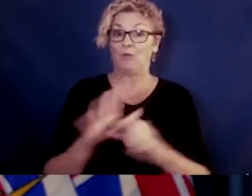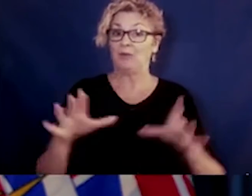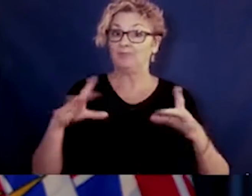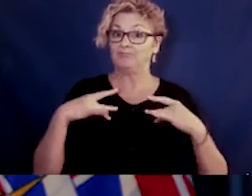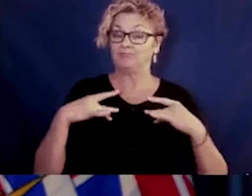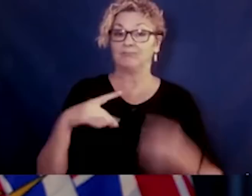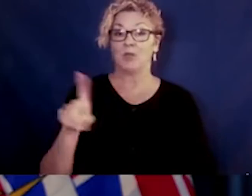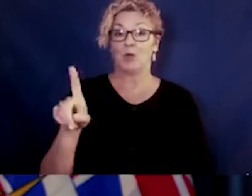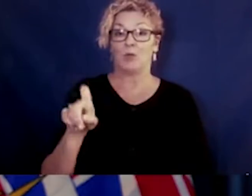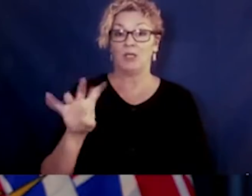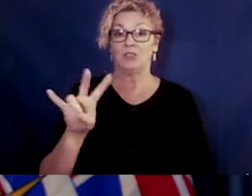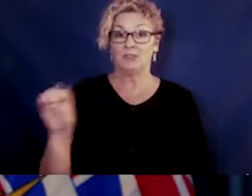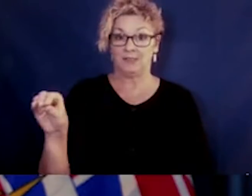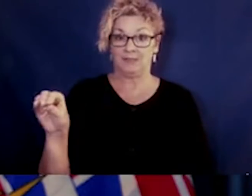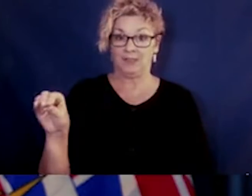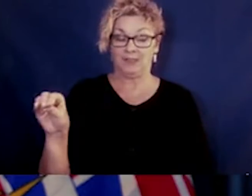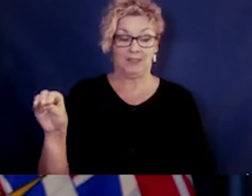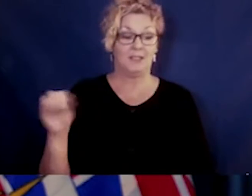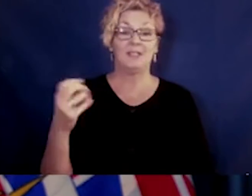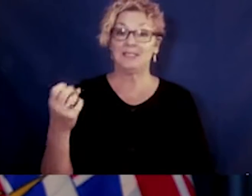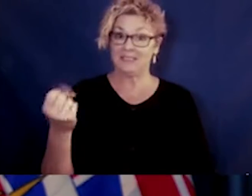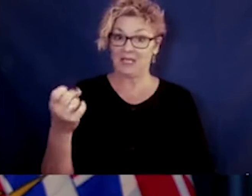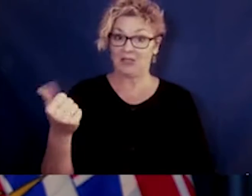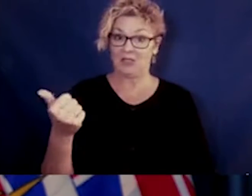some accumulation of tests that we'll talk about in a minute.